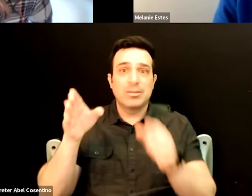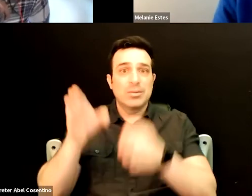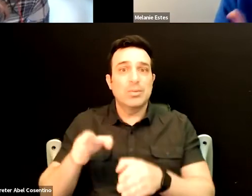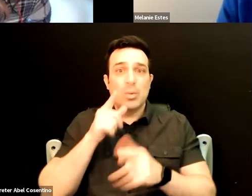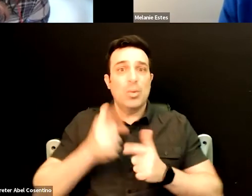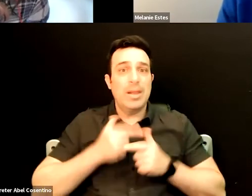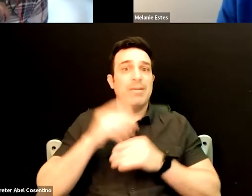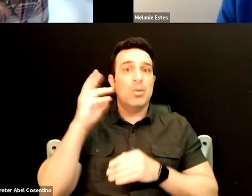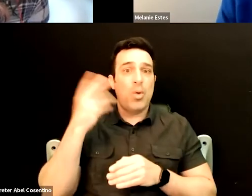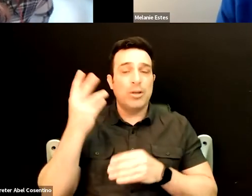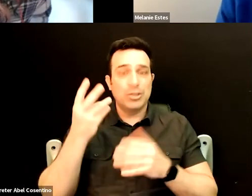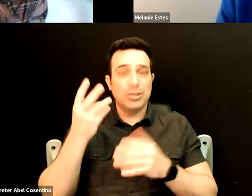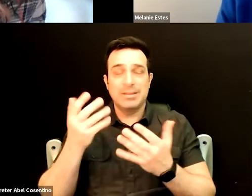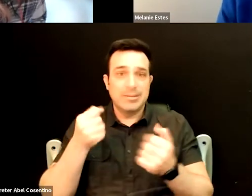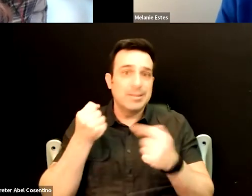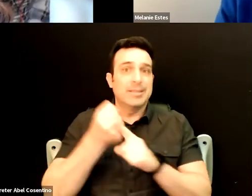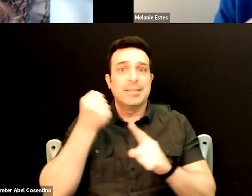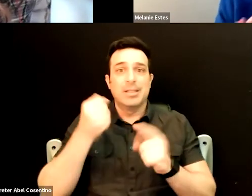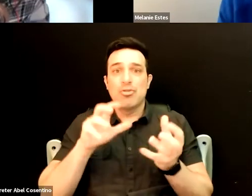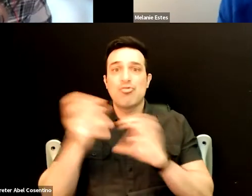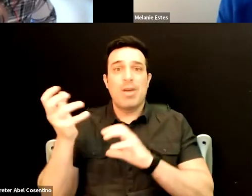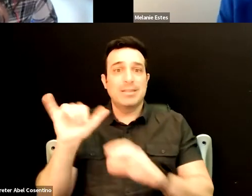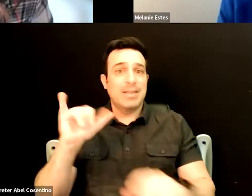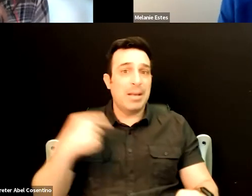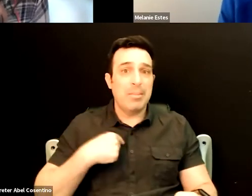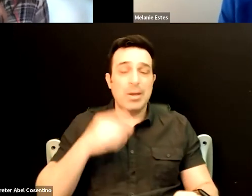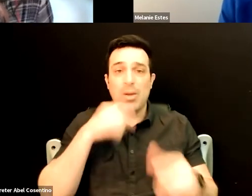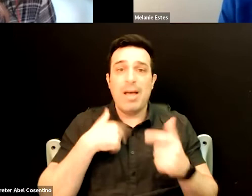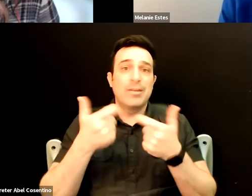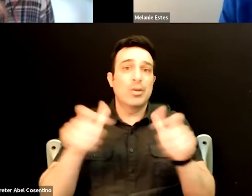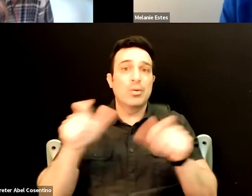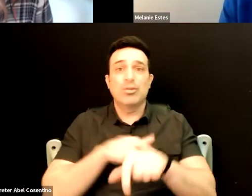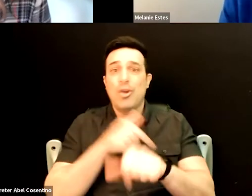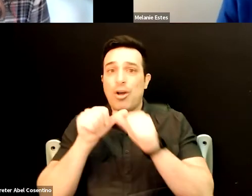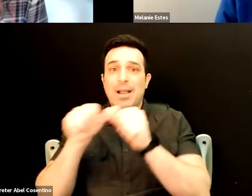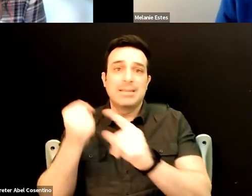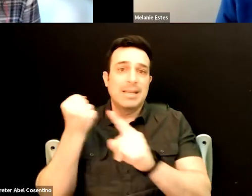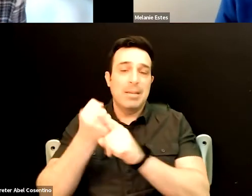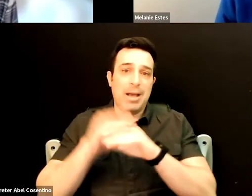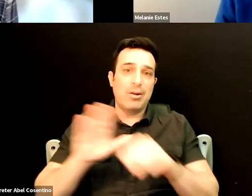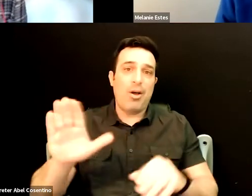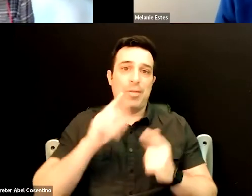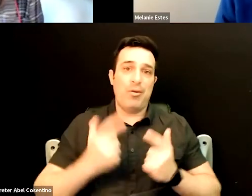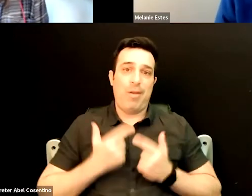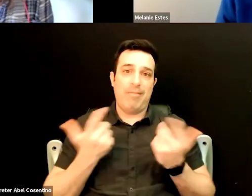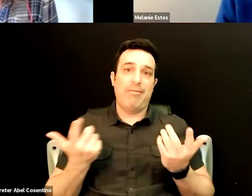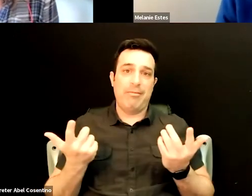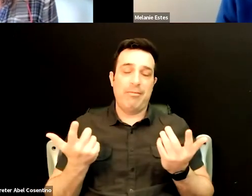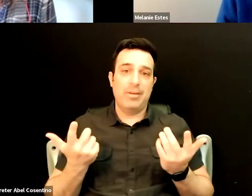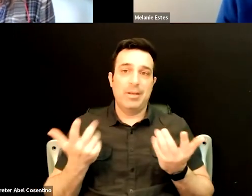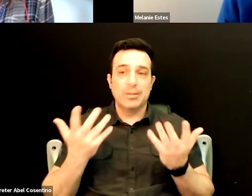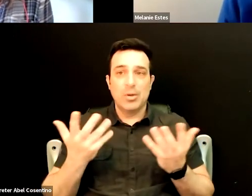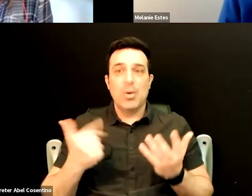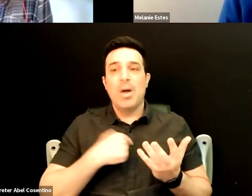into crises like I have, that will have huge, long-lasting impacts on their life. And so